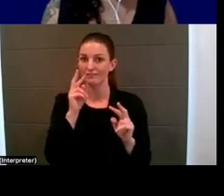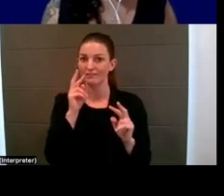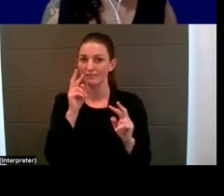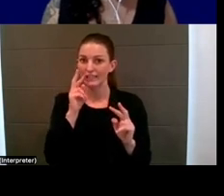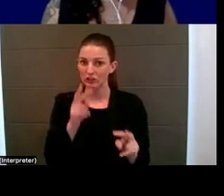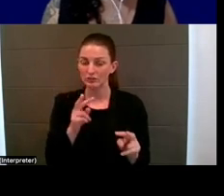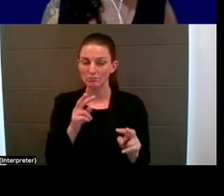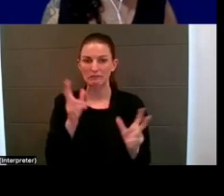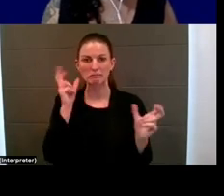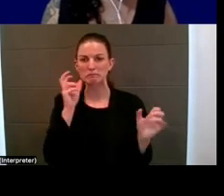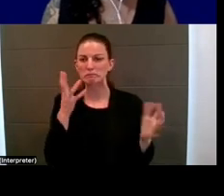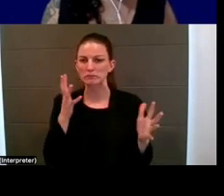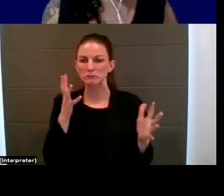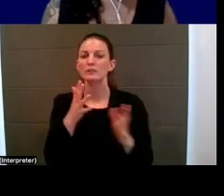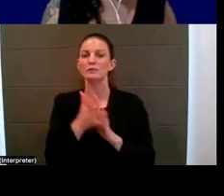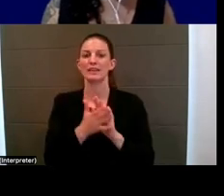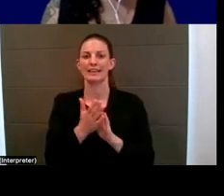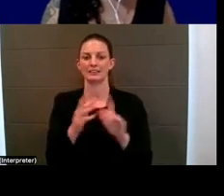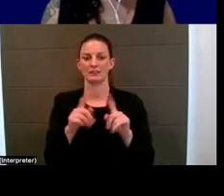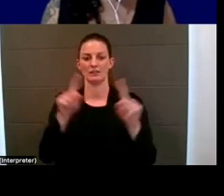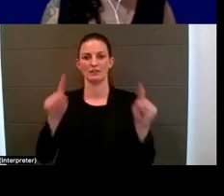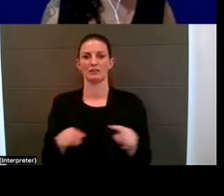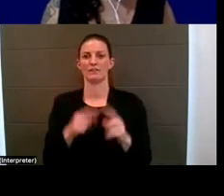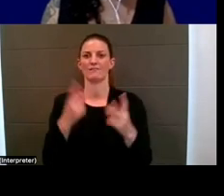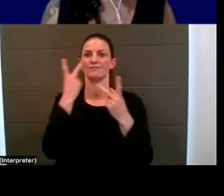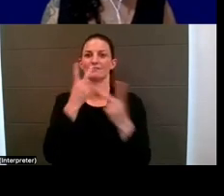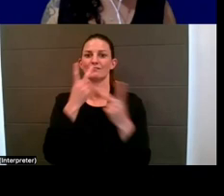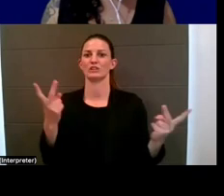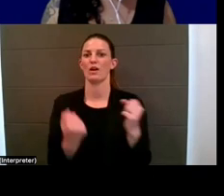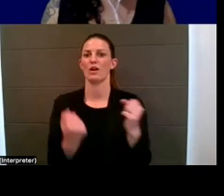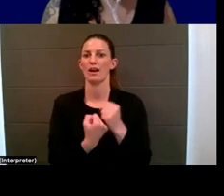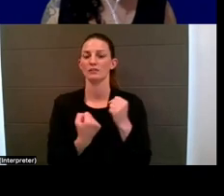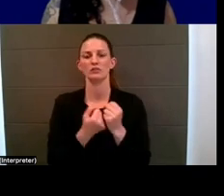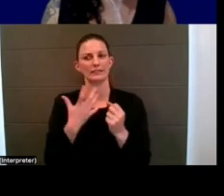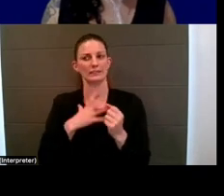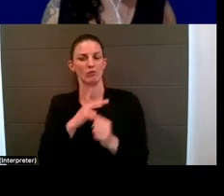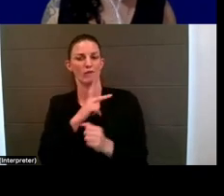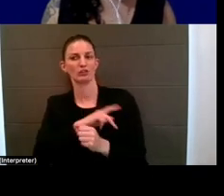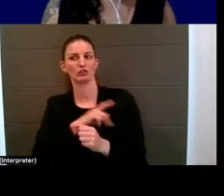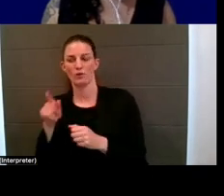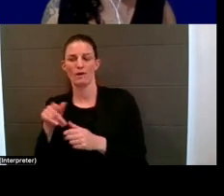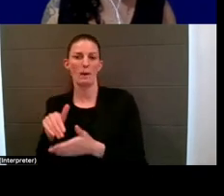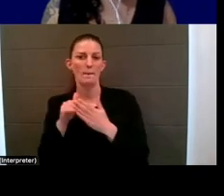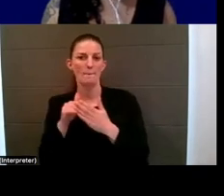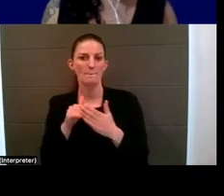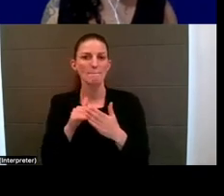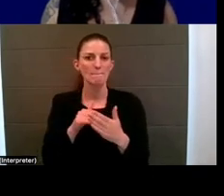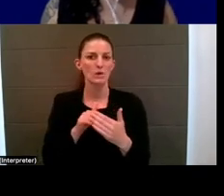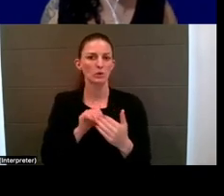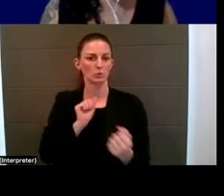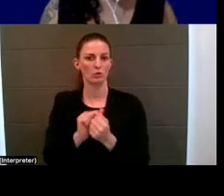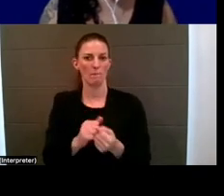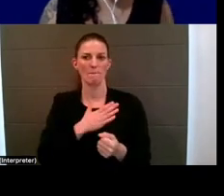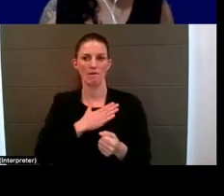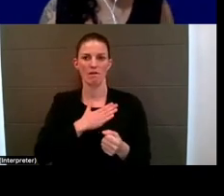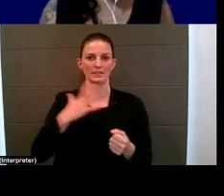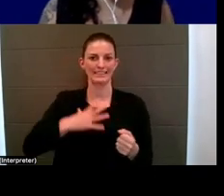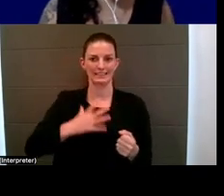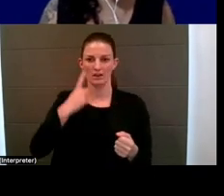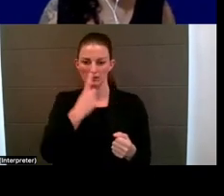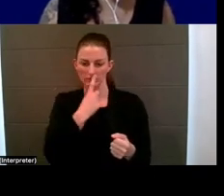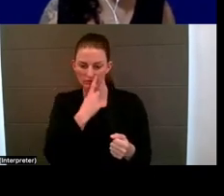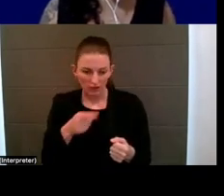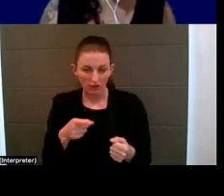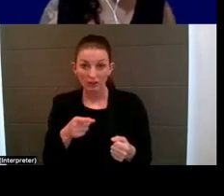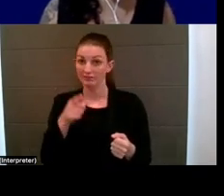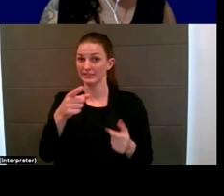assessment information and vision professionals to help design visual aids that match the child's vision levels. And you can see there's an example here of some